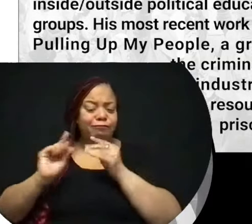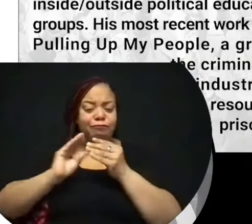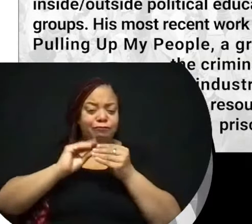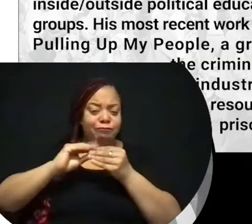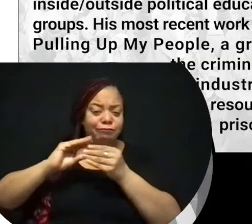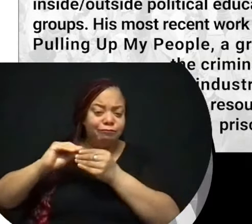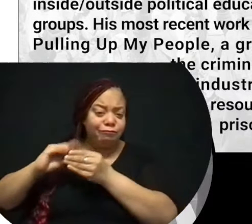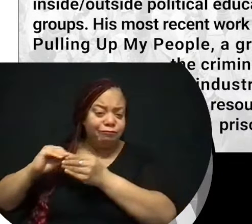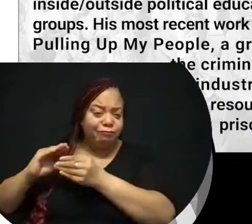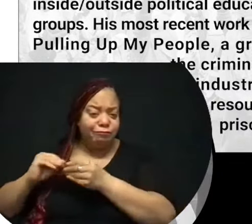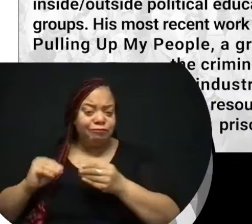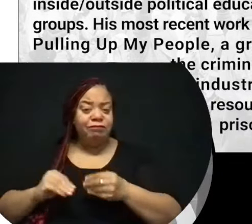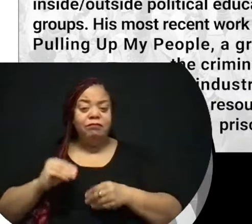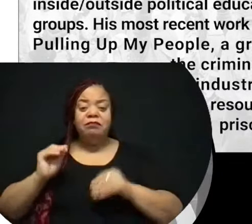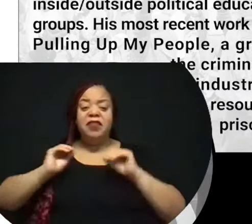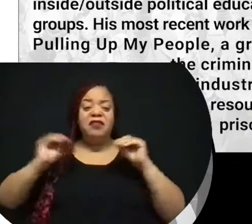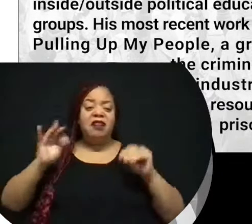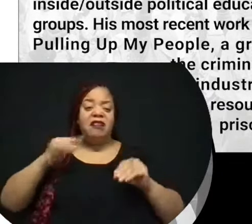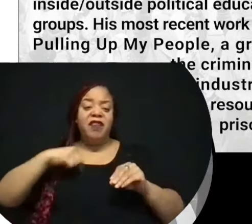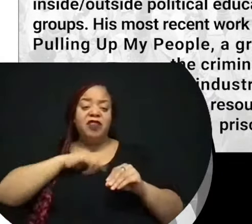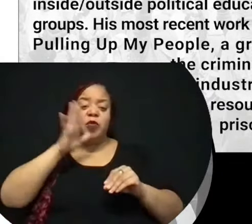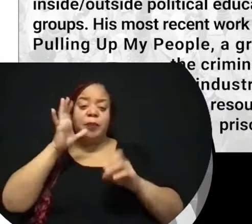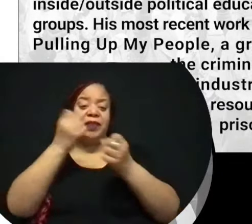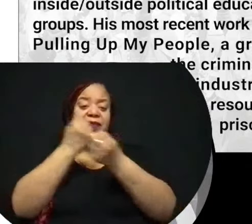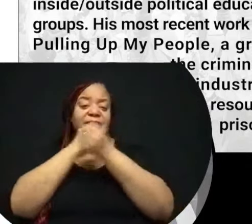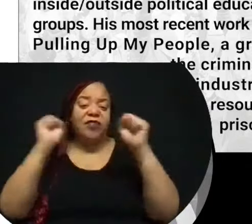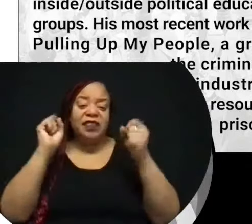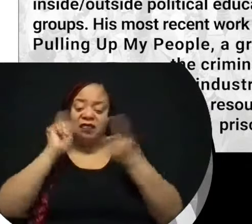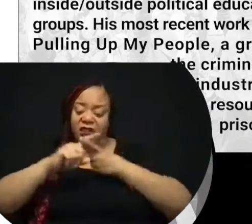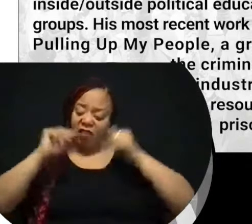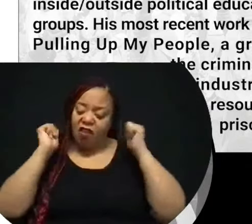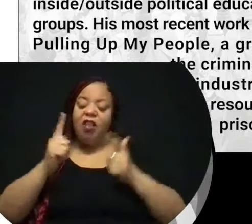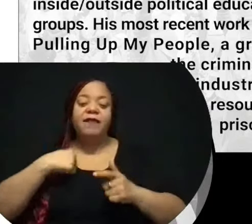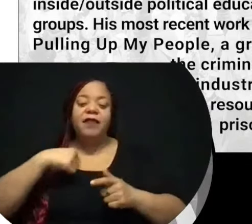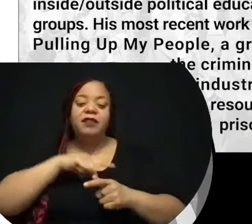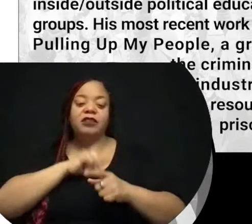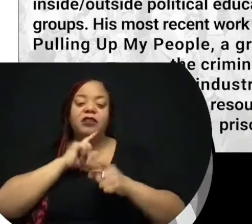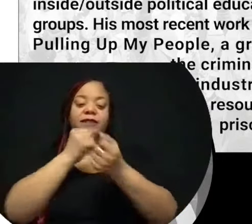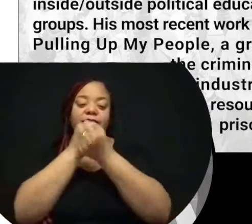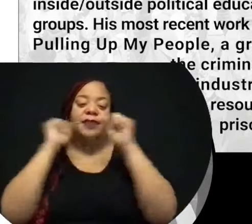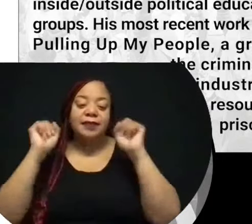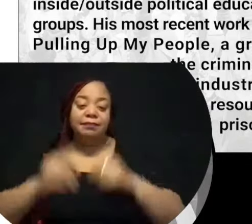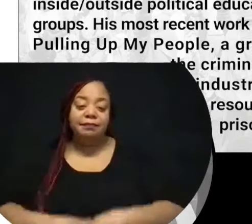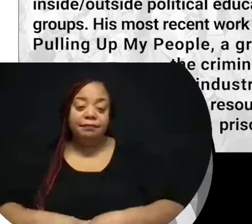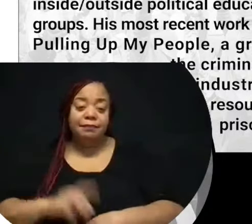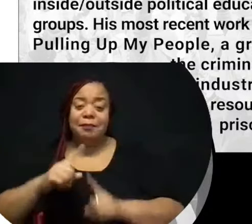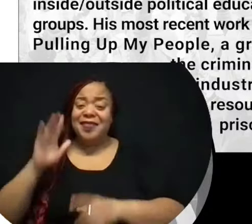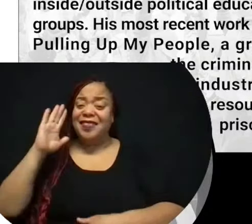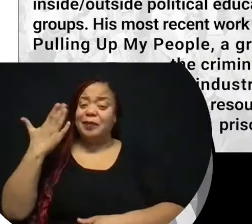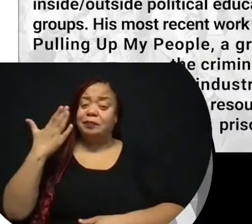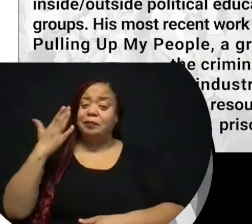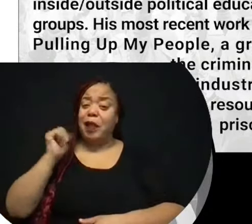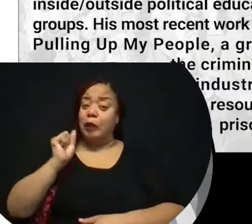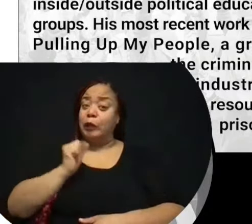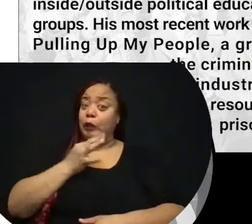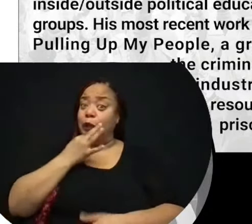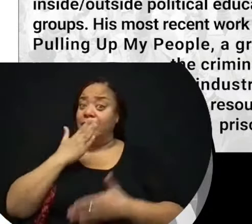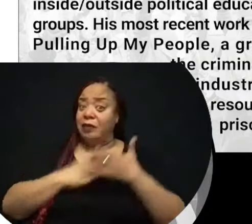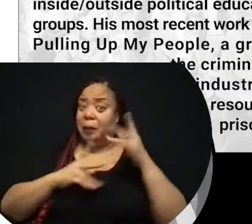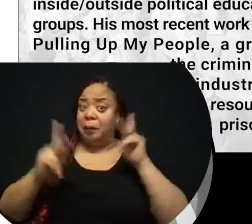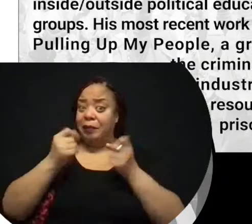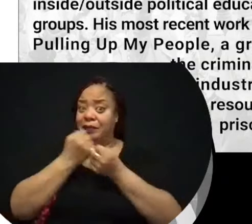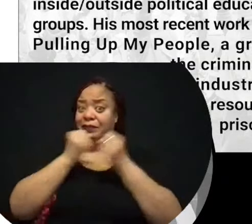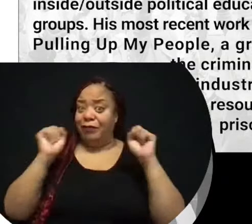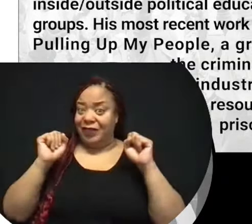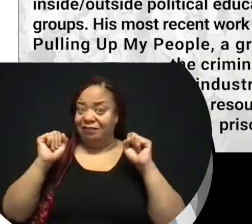as soon as some people get free, in this case, free from a life of toxicity, well, at least in their minds,